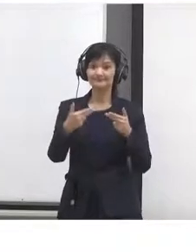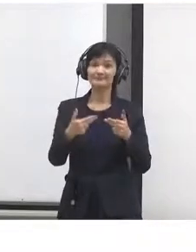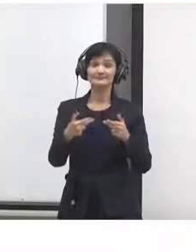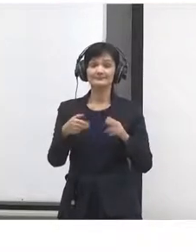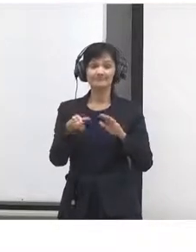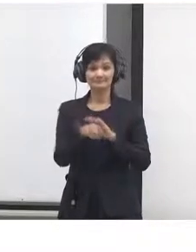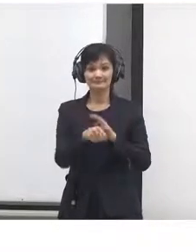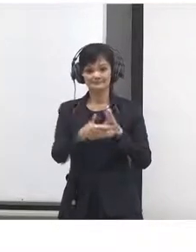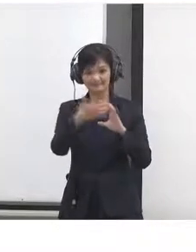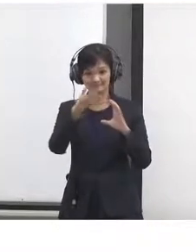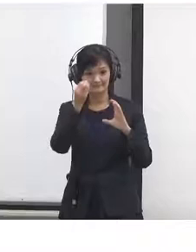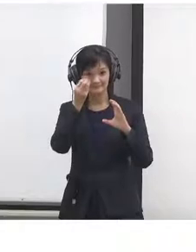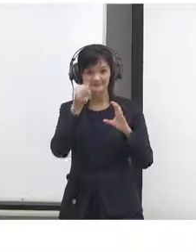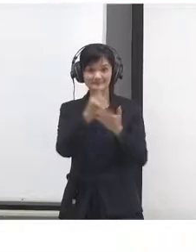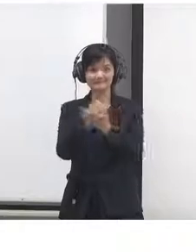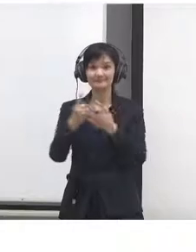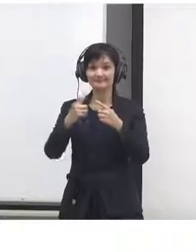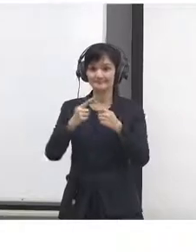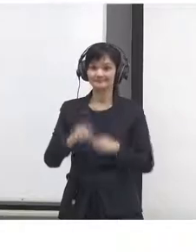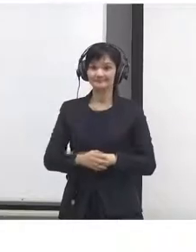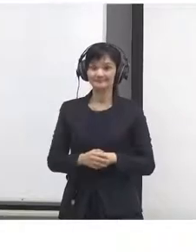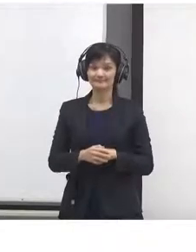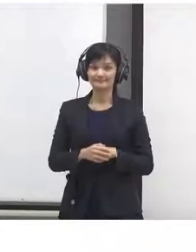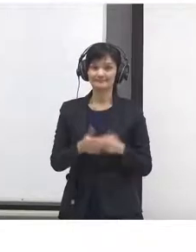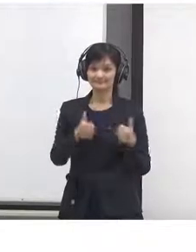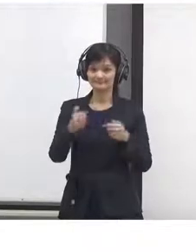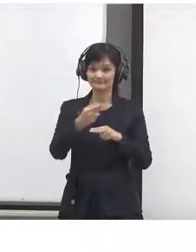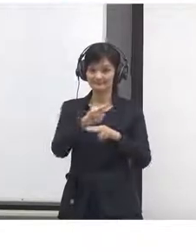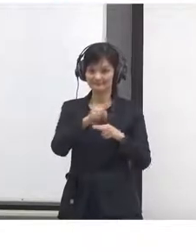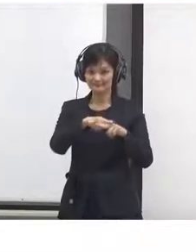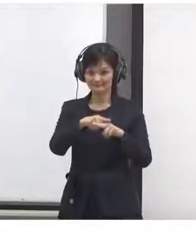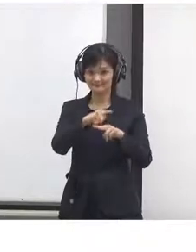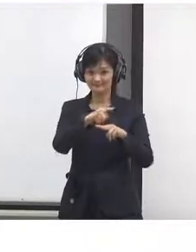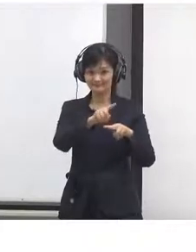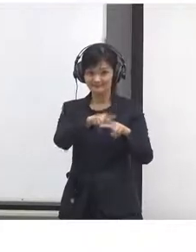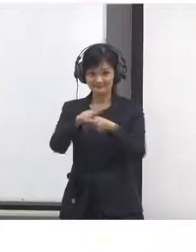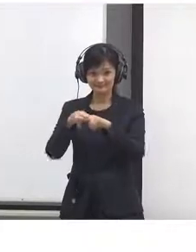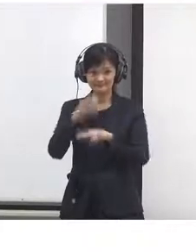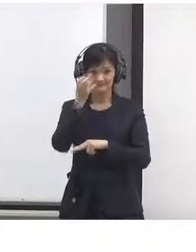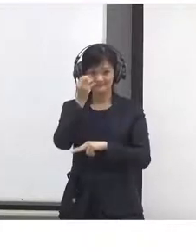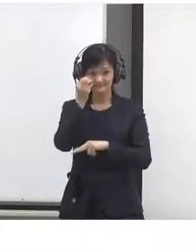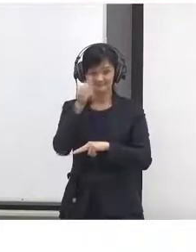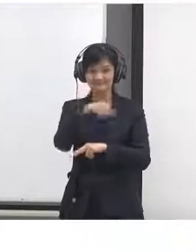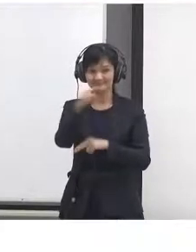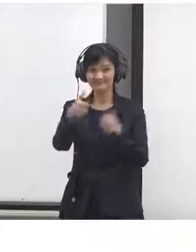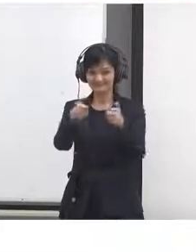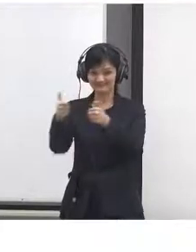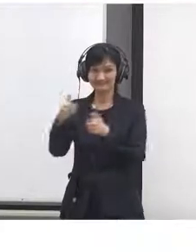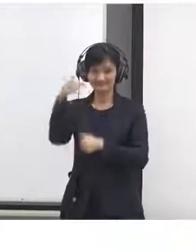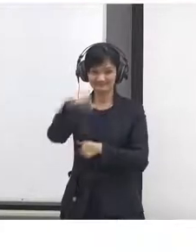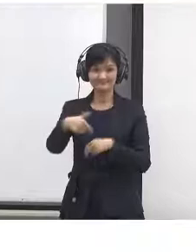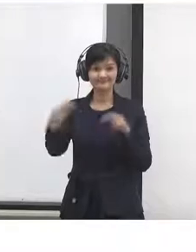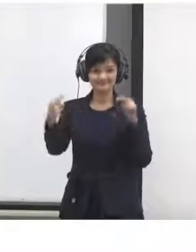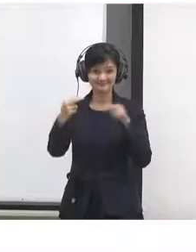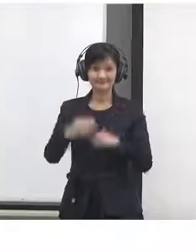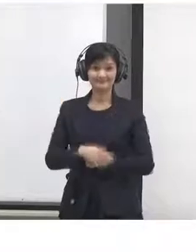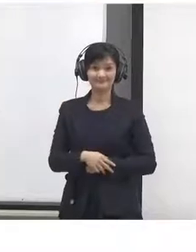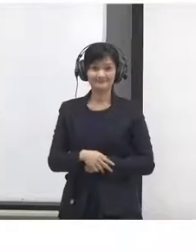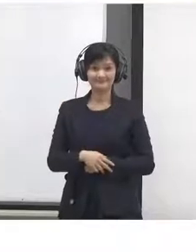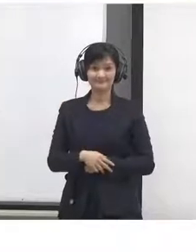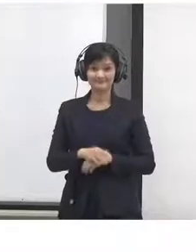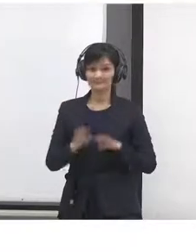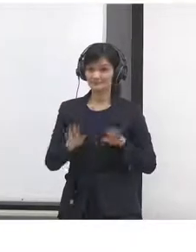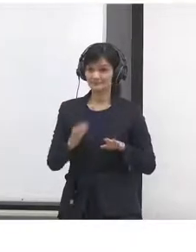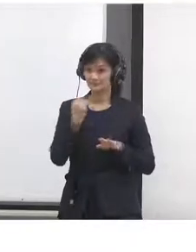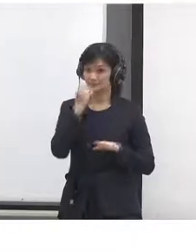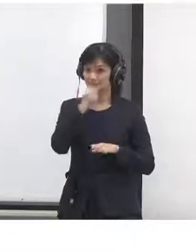from here. So see you next time. Yeah, please. Can we take a photo? Can we take a screen grab? Sure. Can